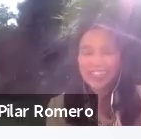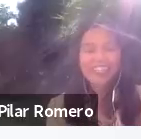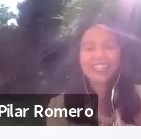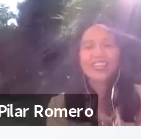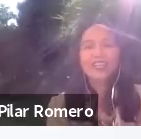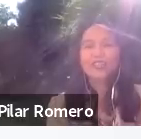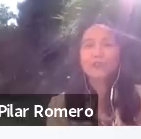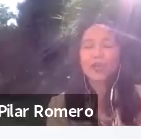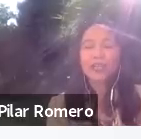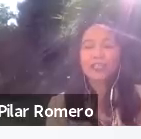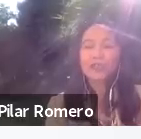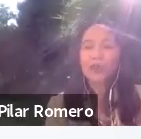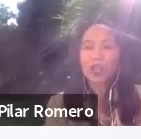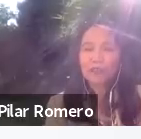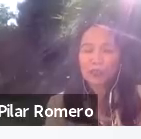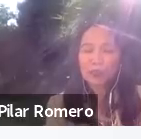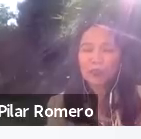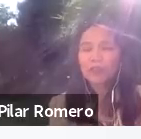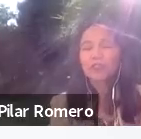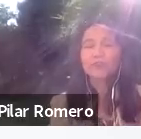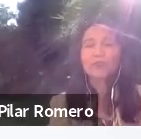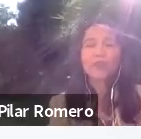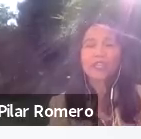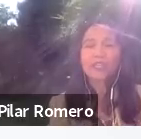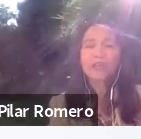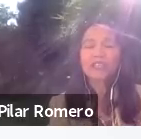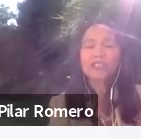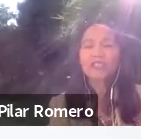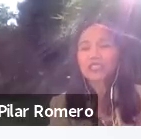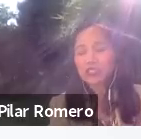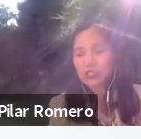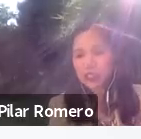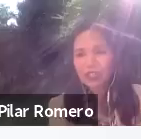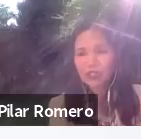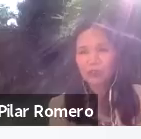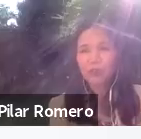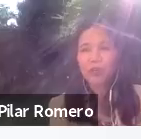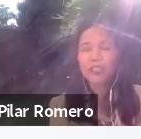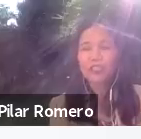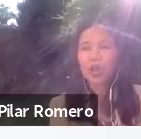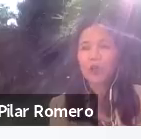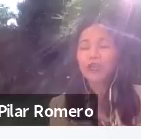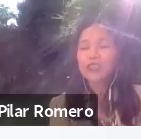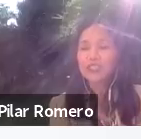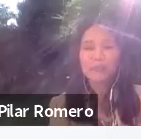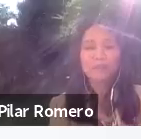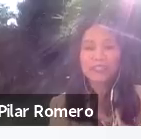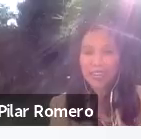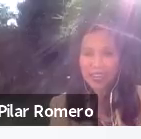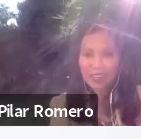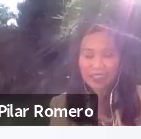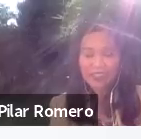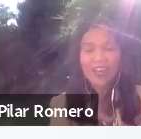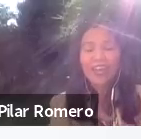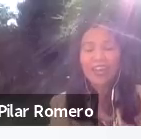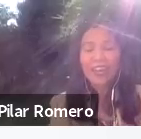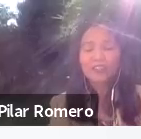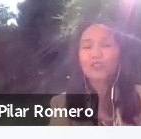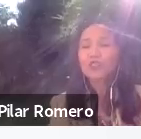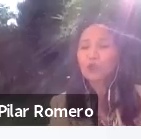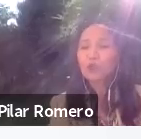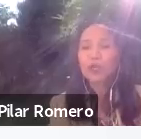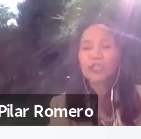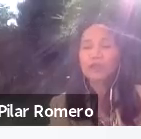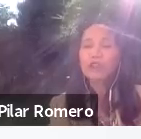Erlyn. Good morning to all of you. Good morning, my dear teachers. Good morning to our esteemed guests.